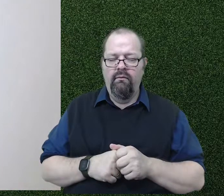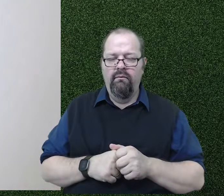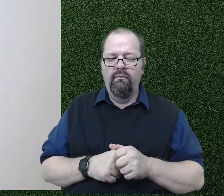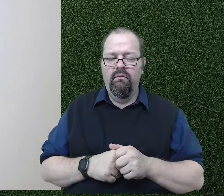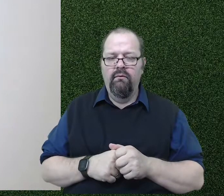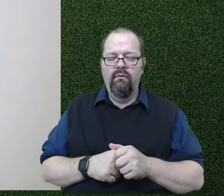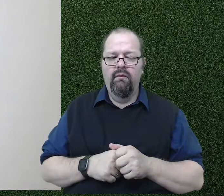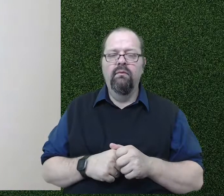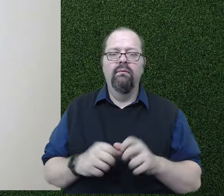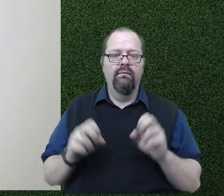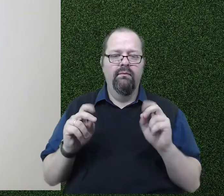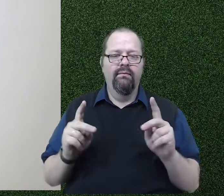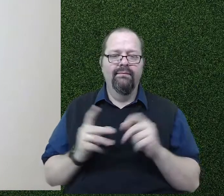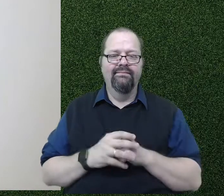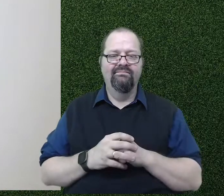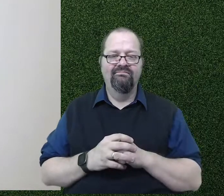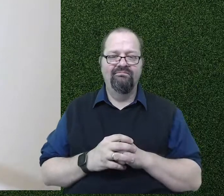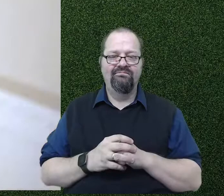Okay.